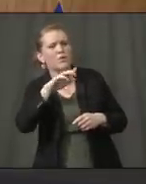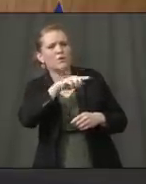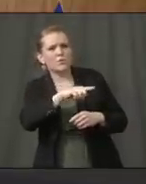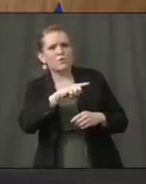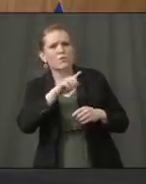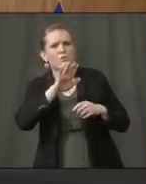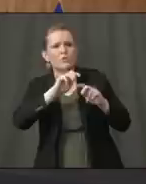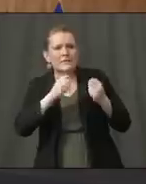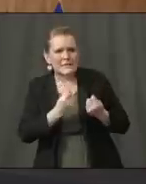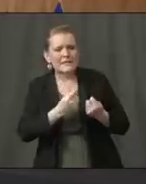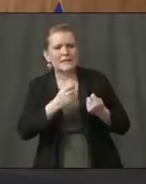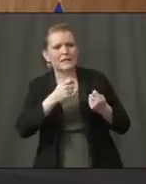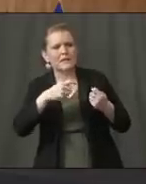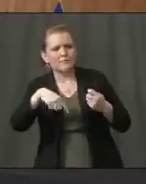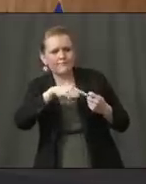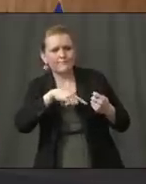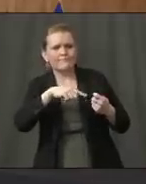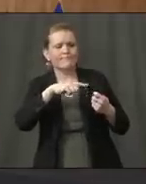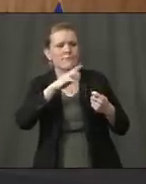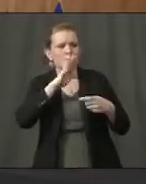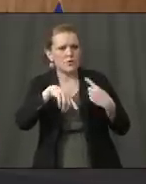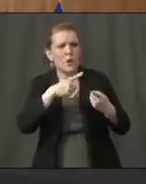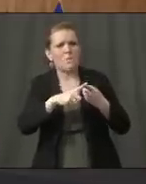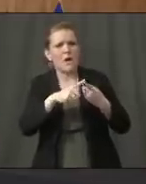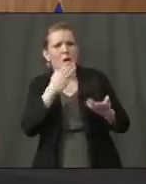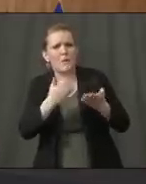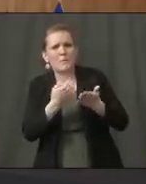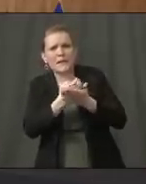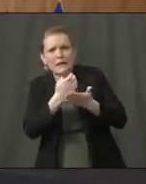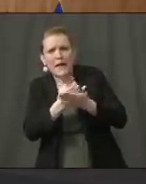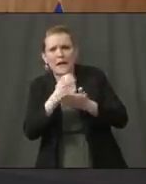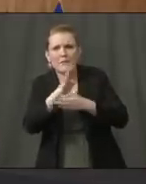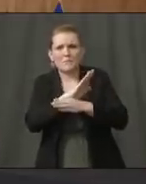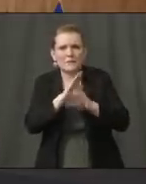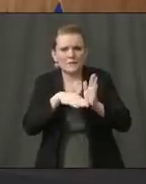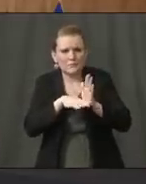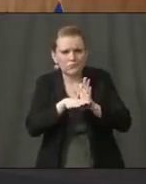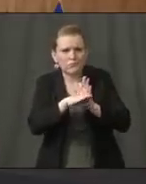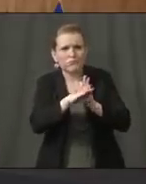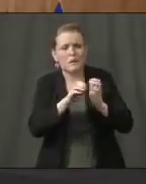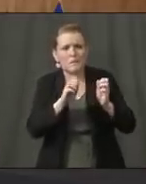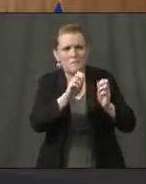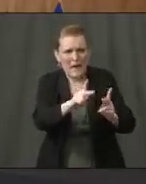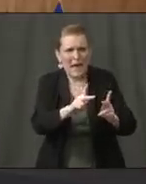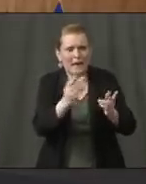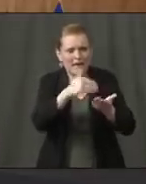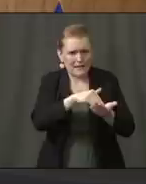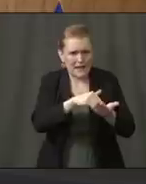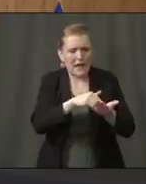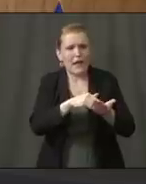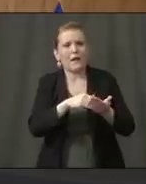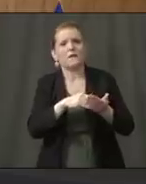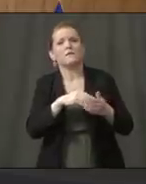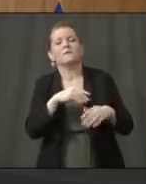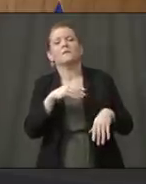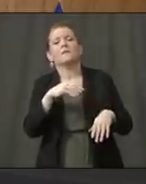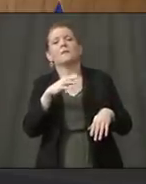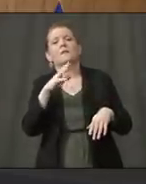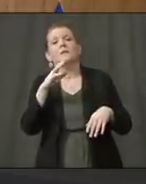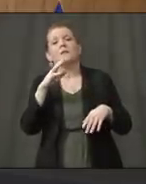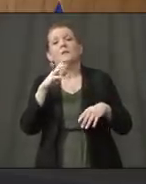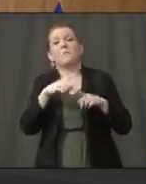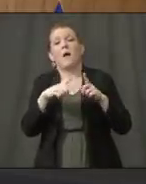slowly reopening the economy and considering that Latinos are the second biggest minority in Connecticut and